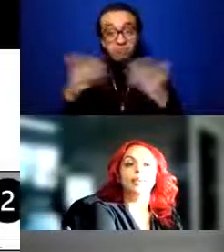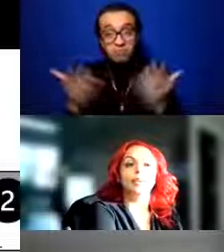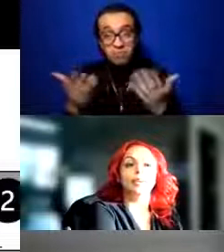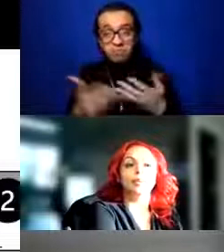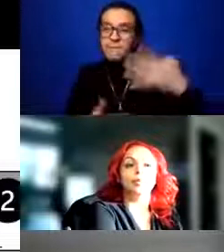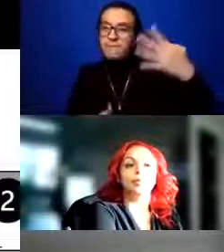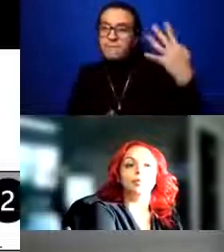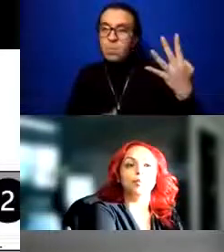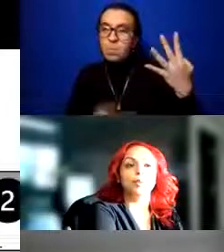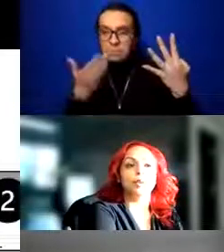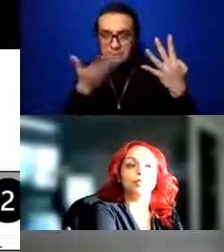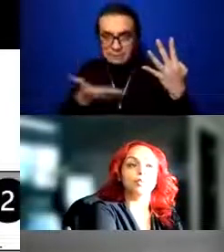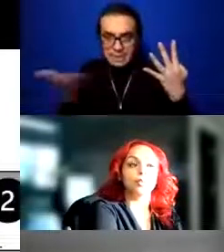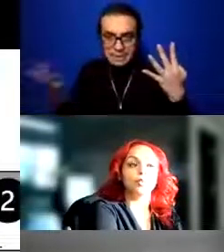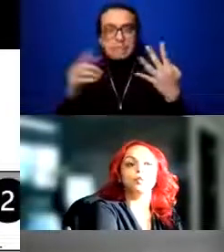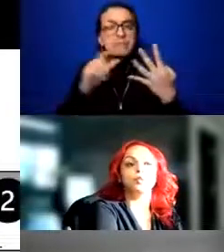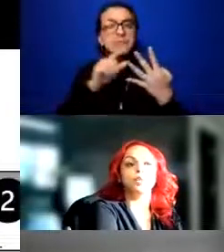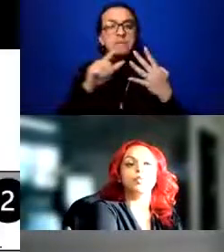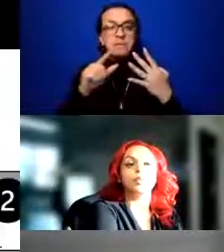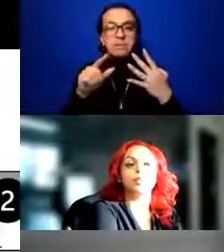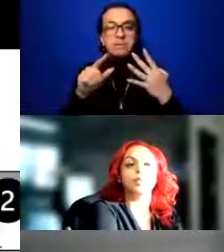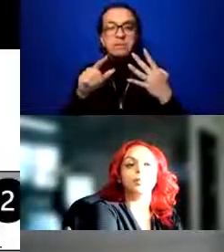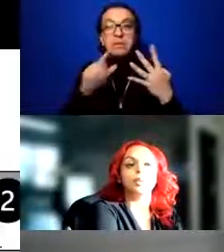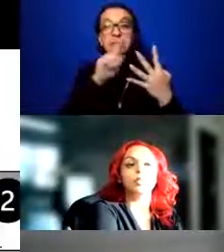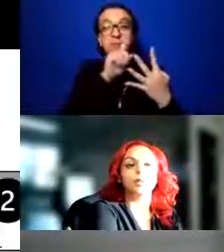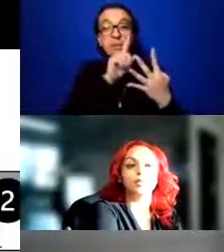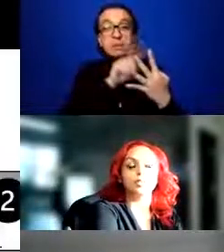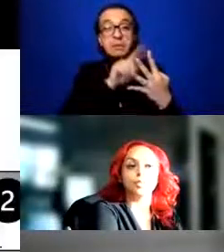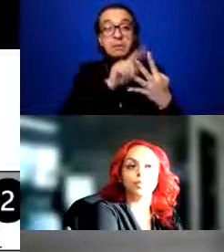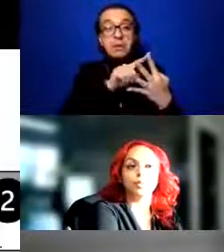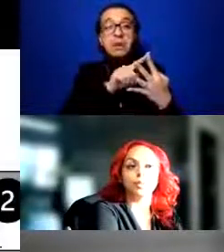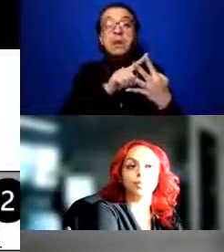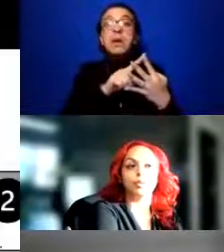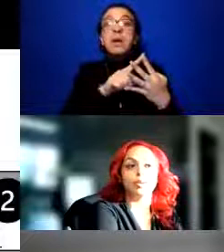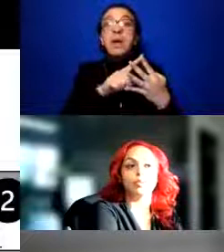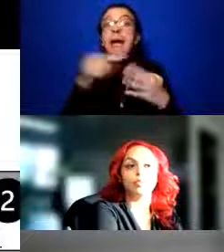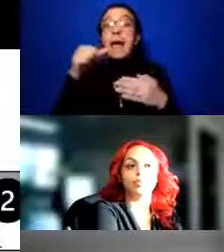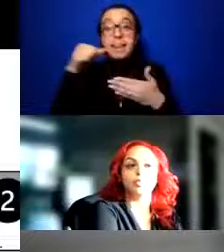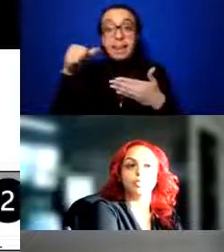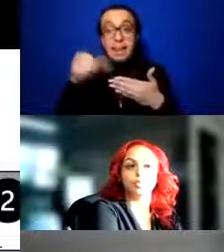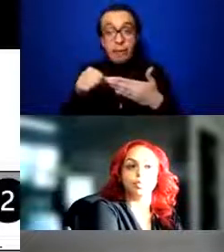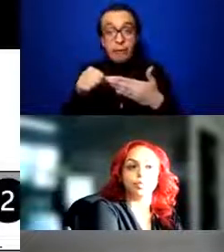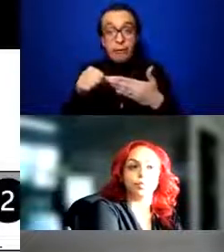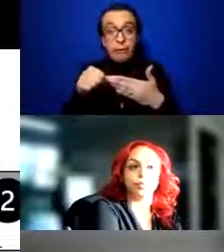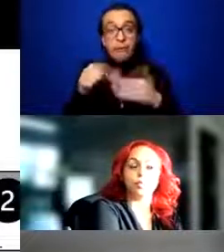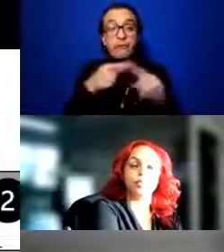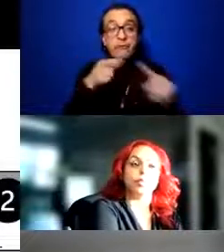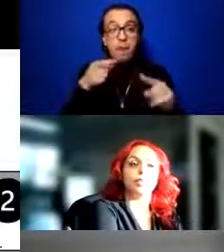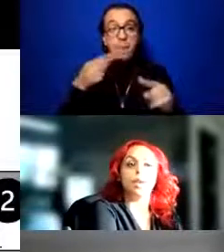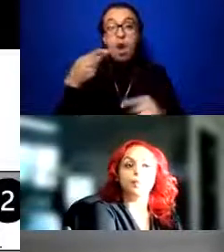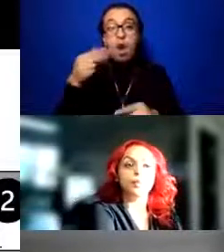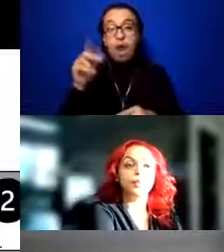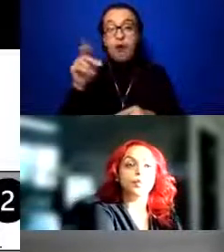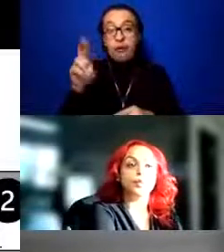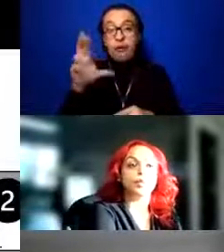packet were as follows. So we included a letter to you, just, to